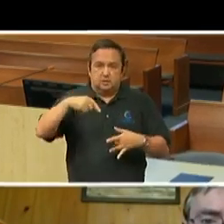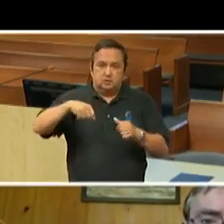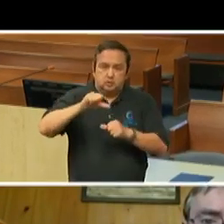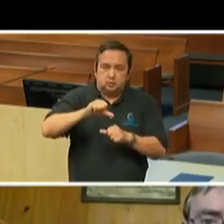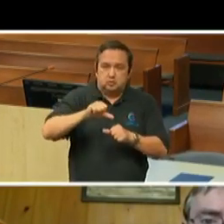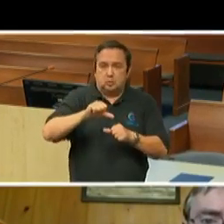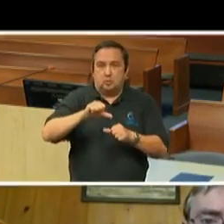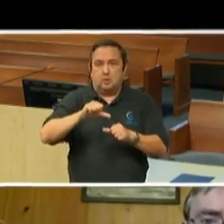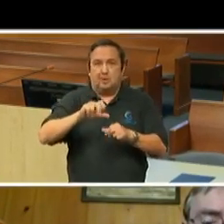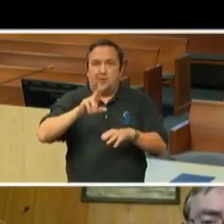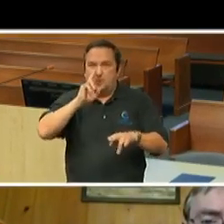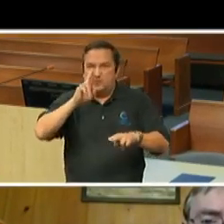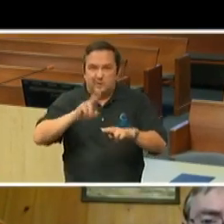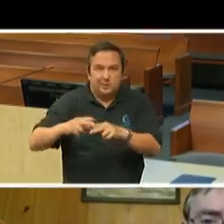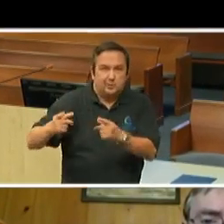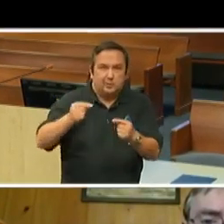or